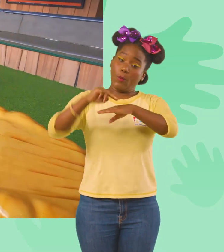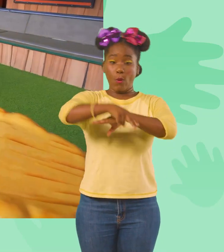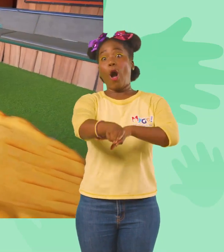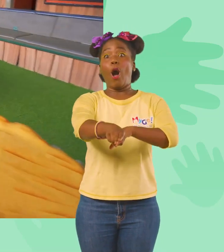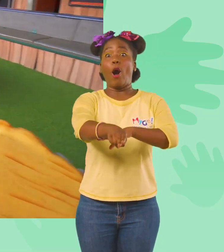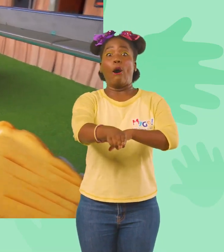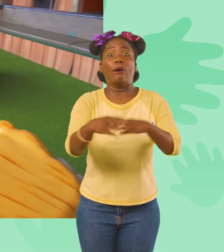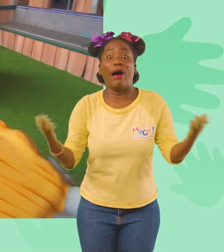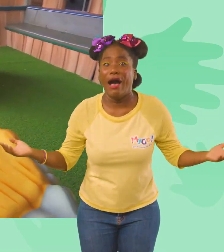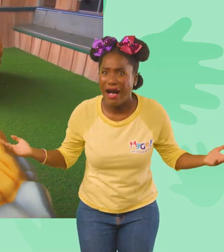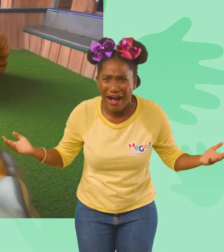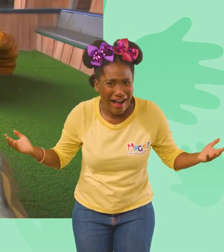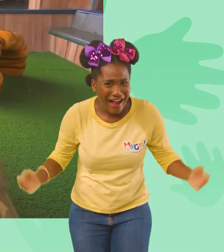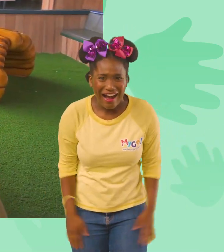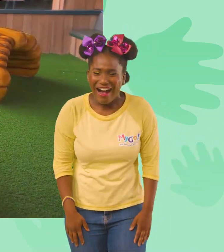whoa!